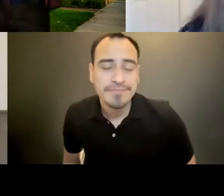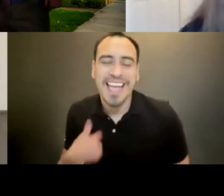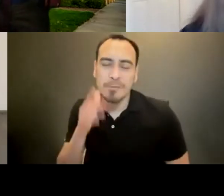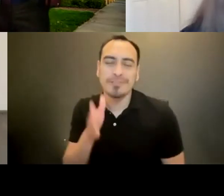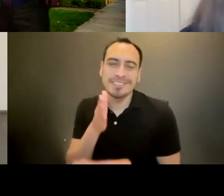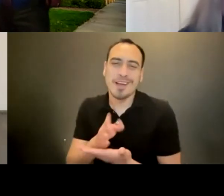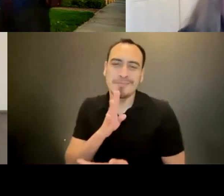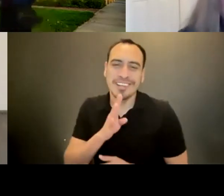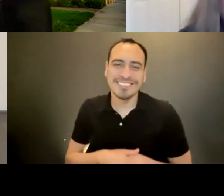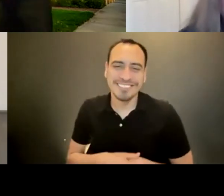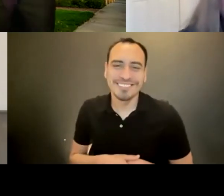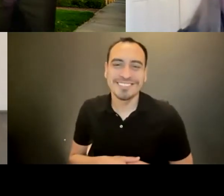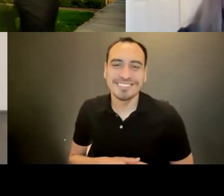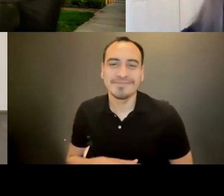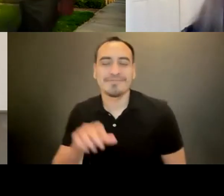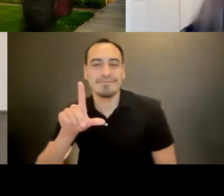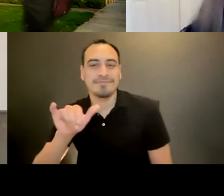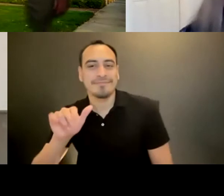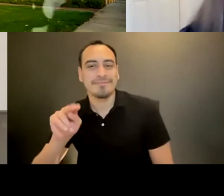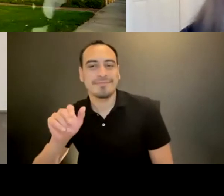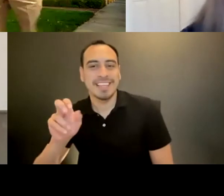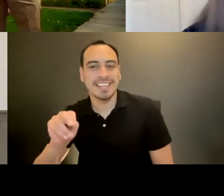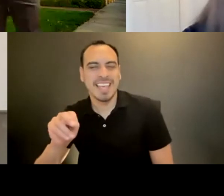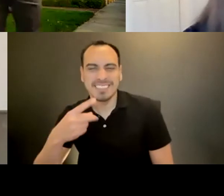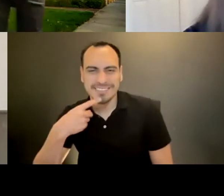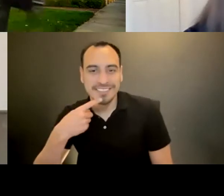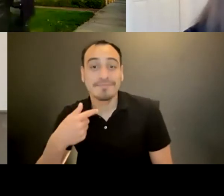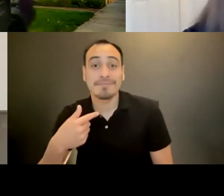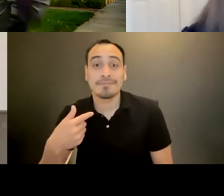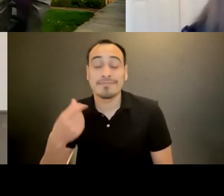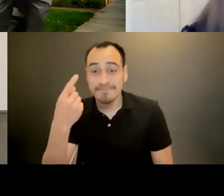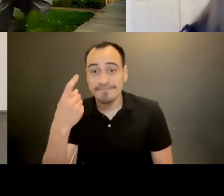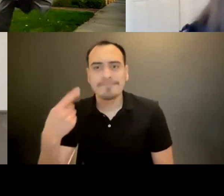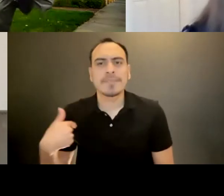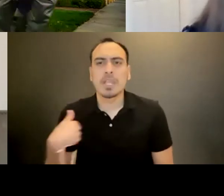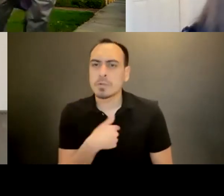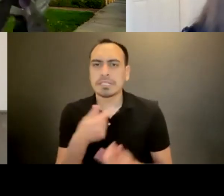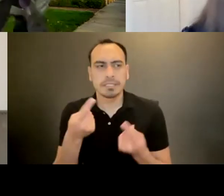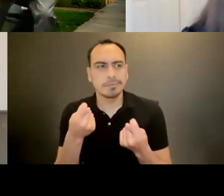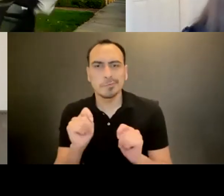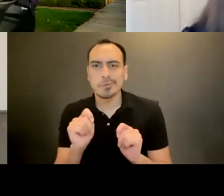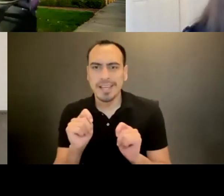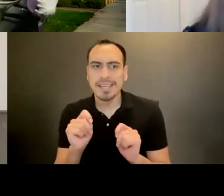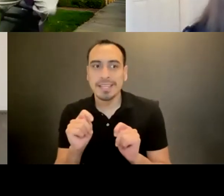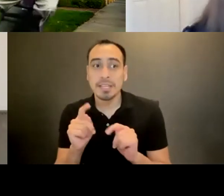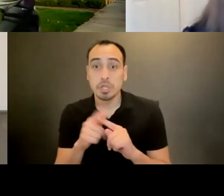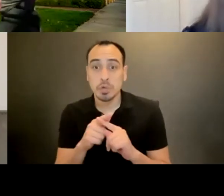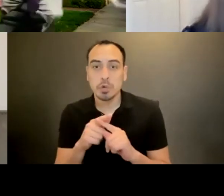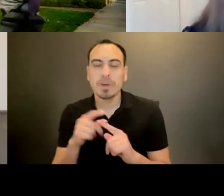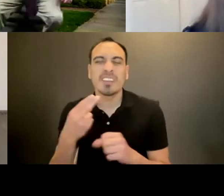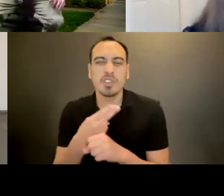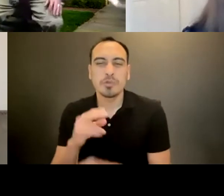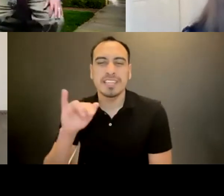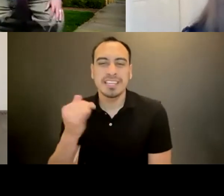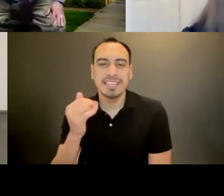And I was just going to say that we're trying to use the Johnson & Johnson or Janssen vaccine